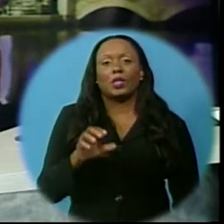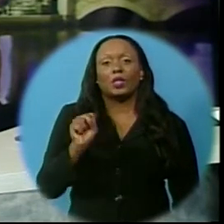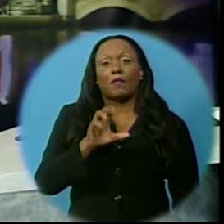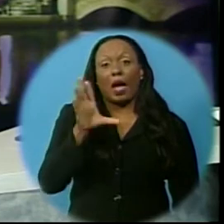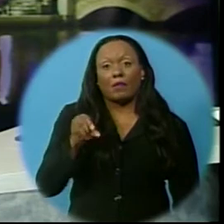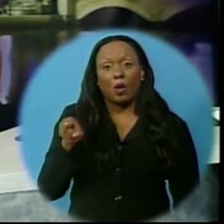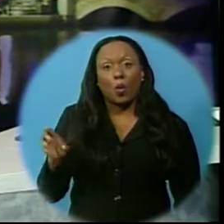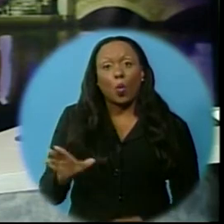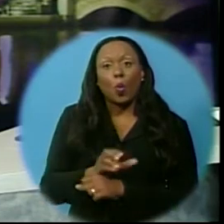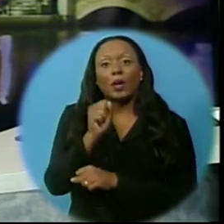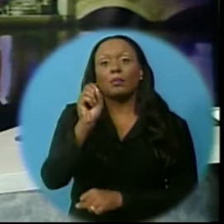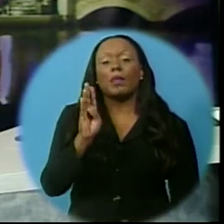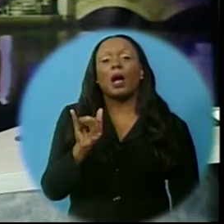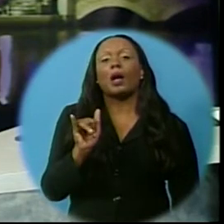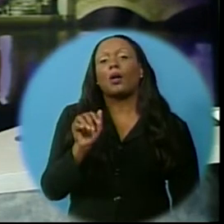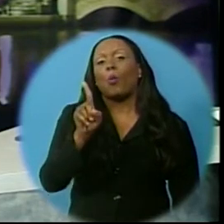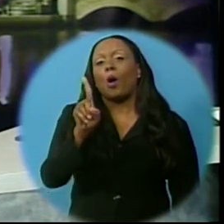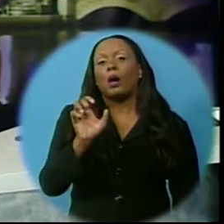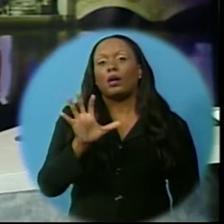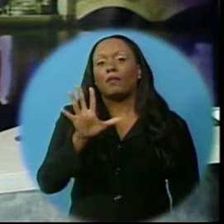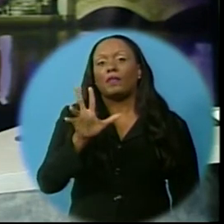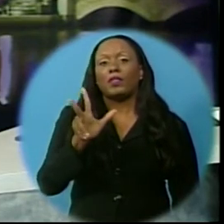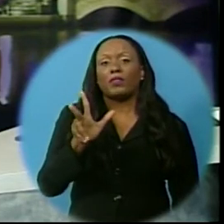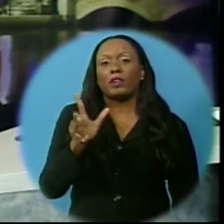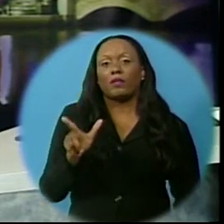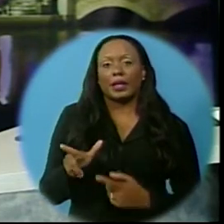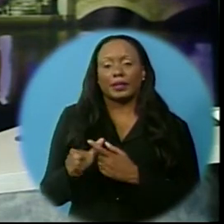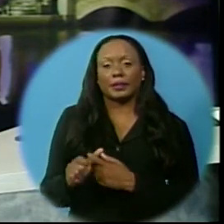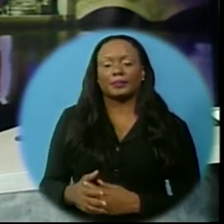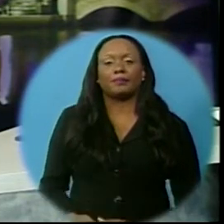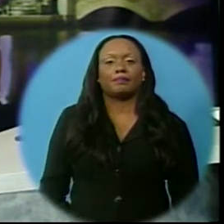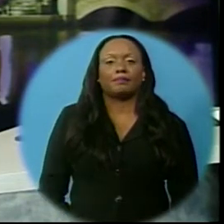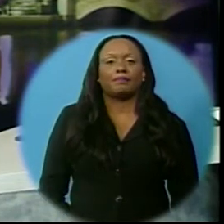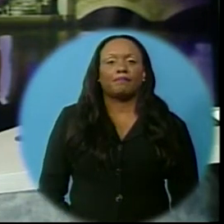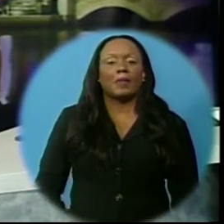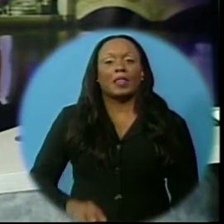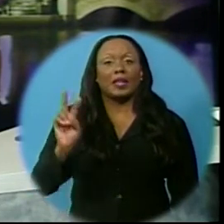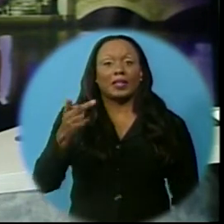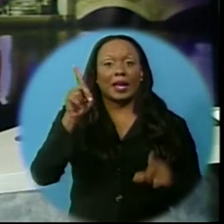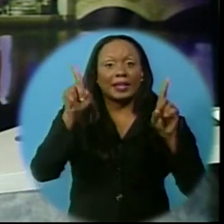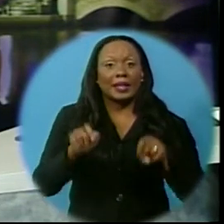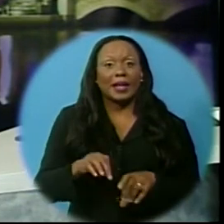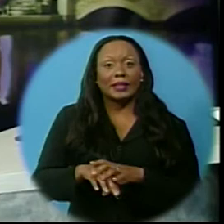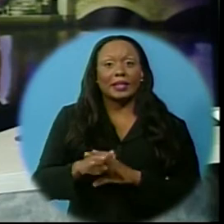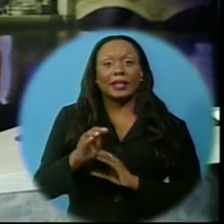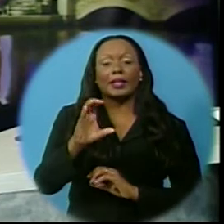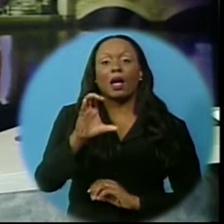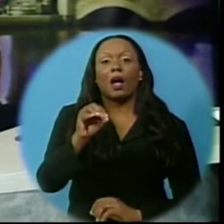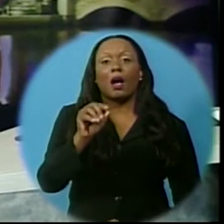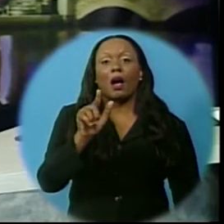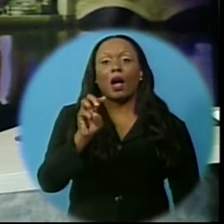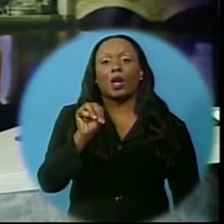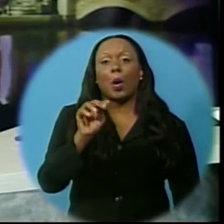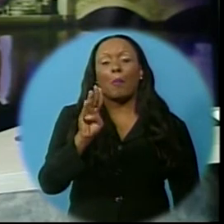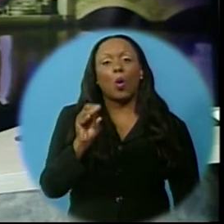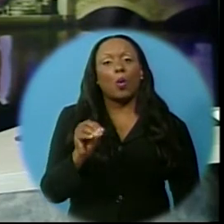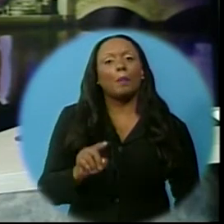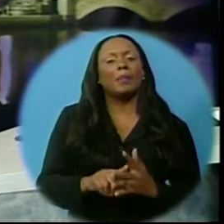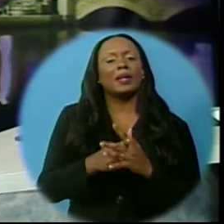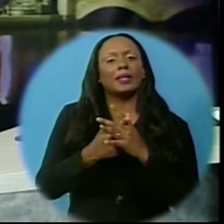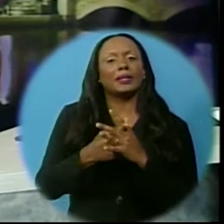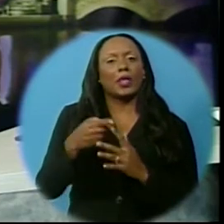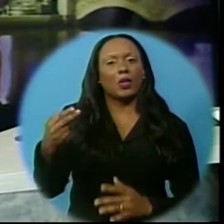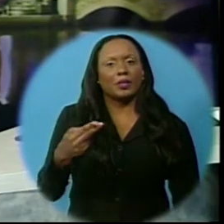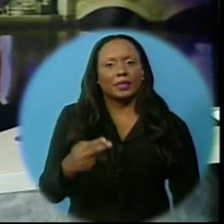Africa winning by 153 runs. The second test in Colombo starts on Thursday. Meanwhile, in England today,